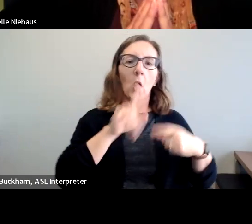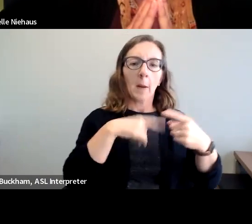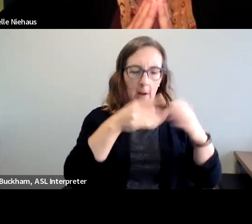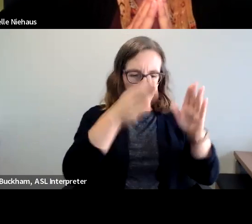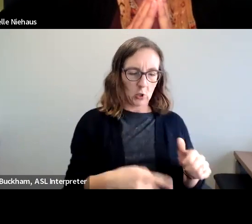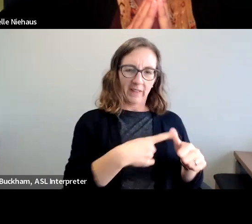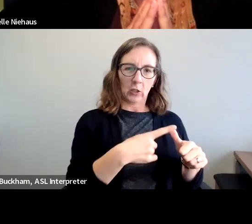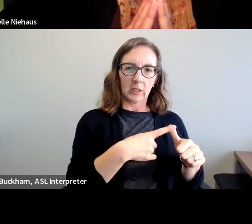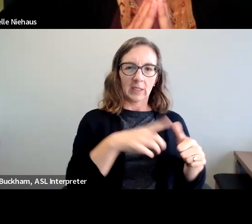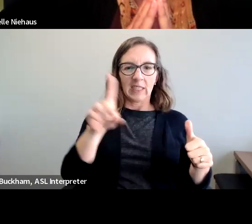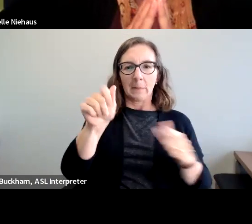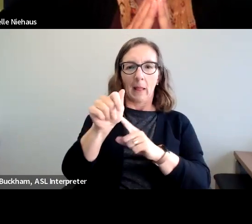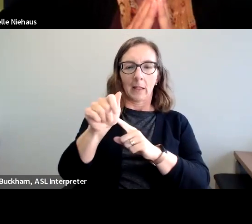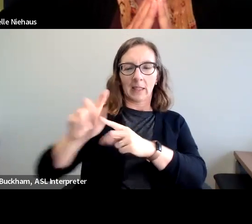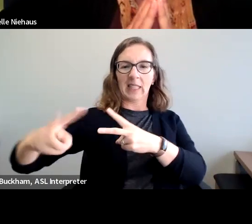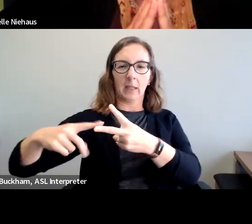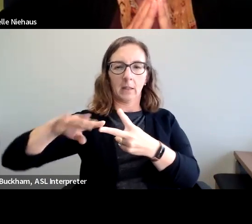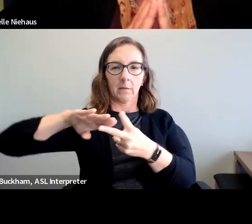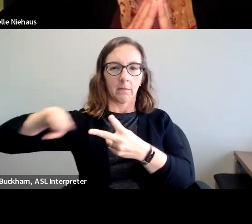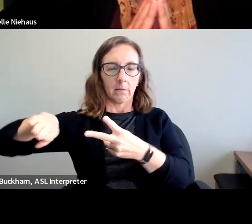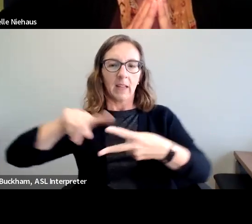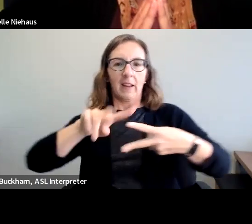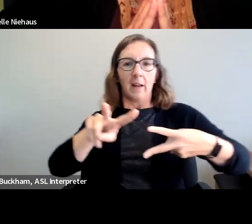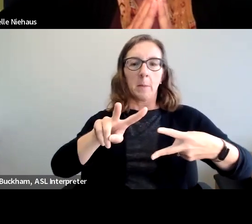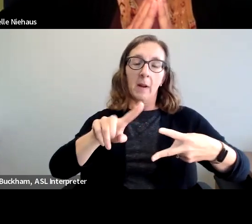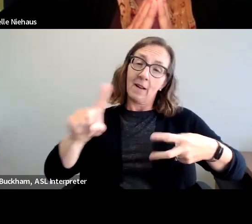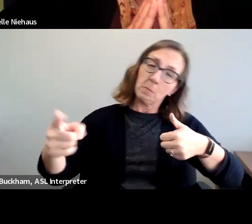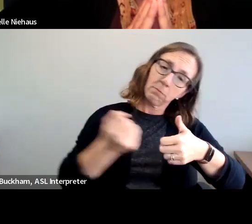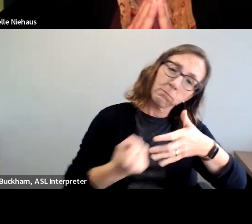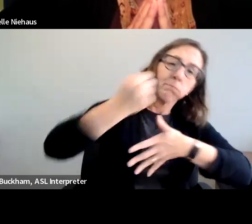second. Those are the 2 things that I would encourage.